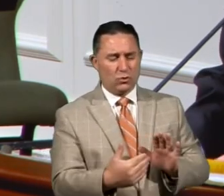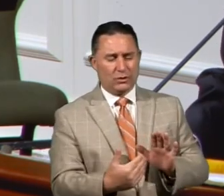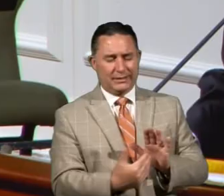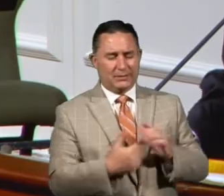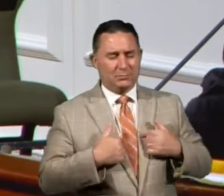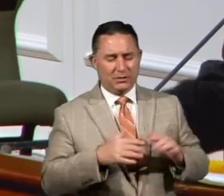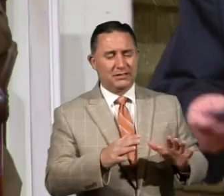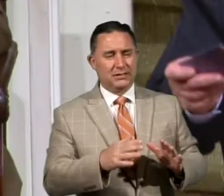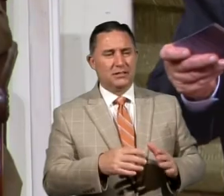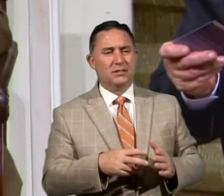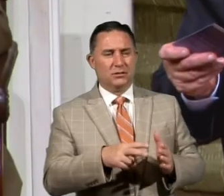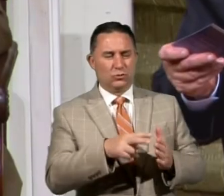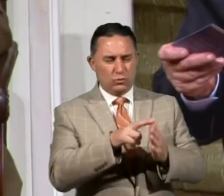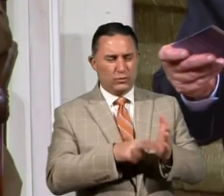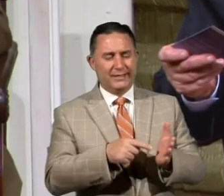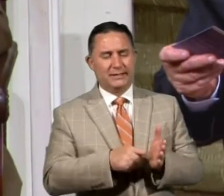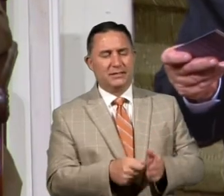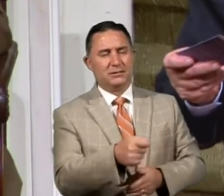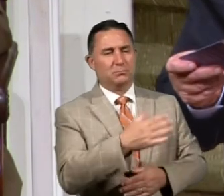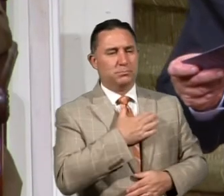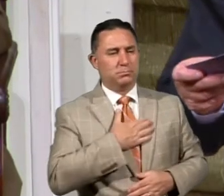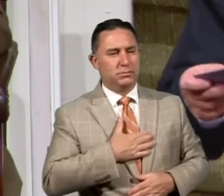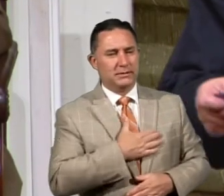Oh, my, read this.